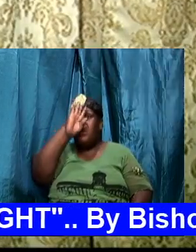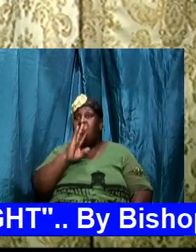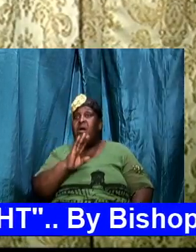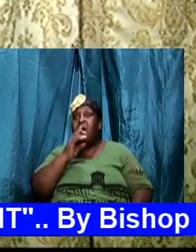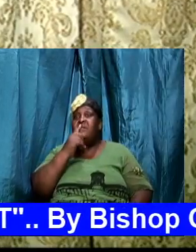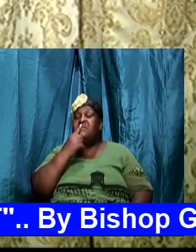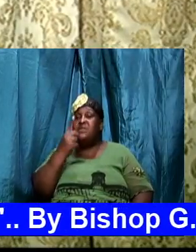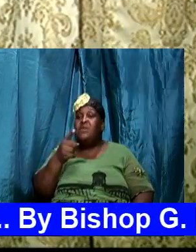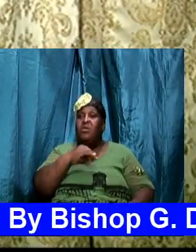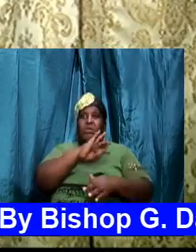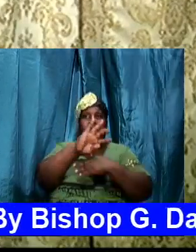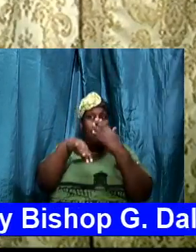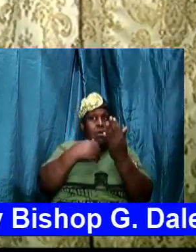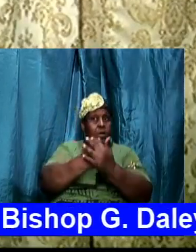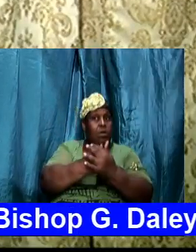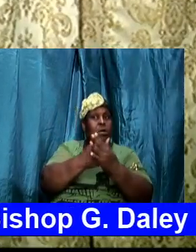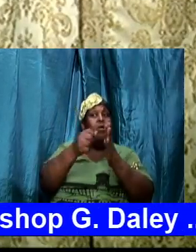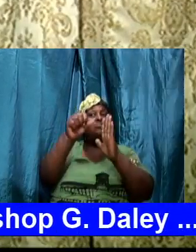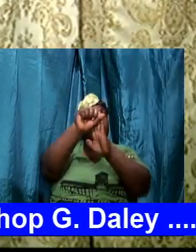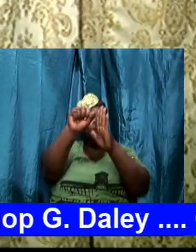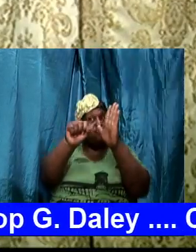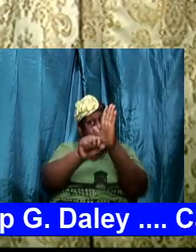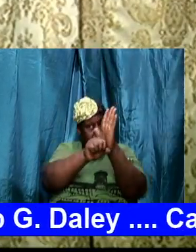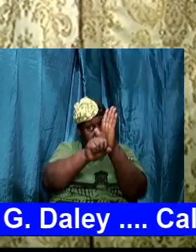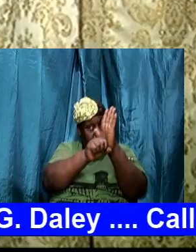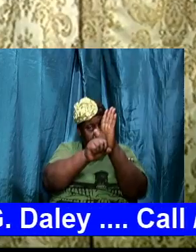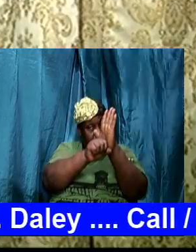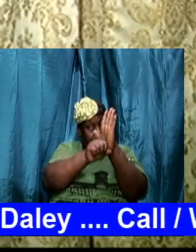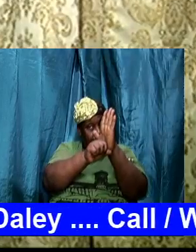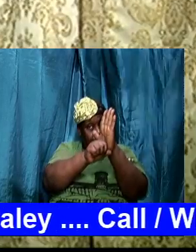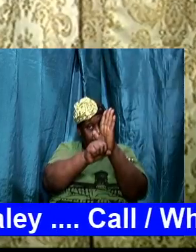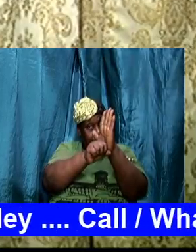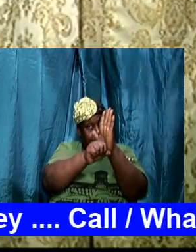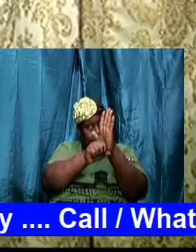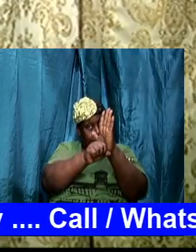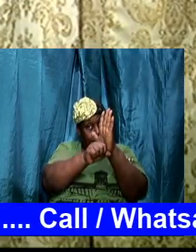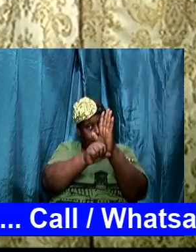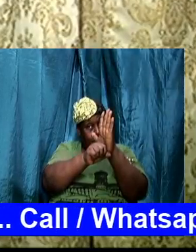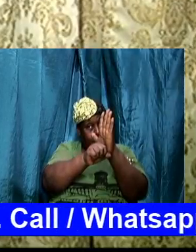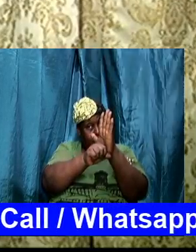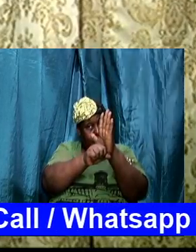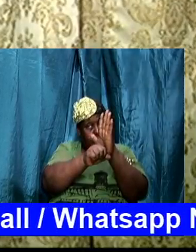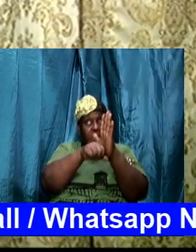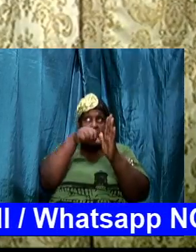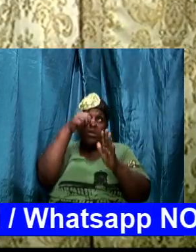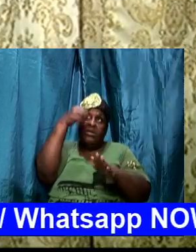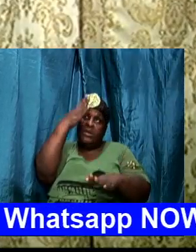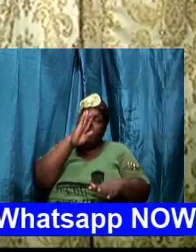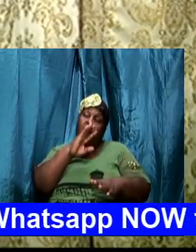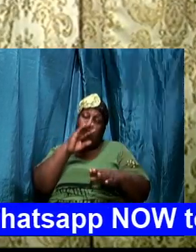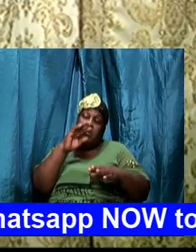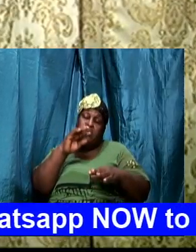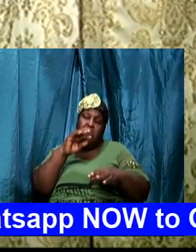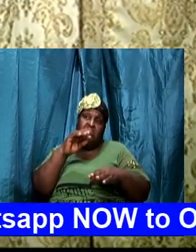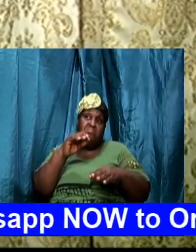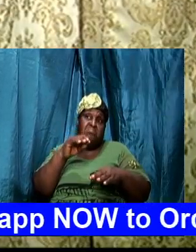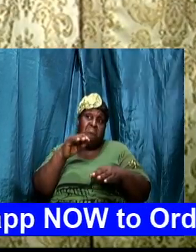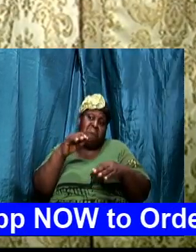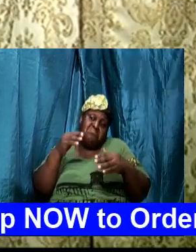all scriptures. And we said it last week, He may choose to reveal some